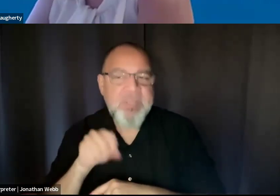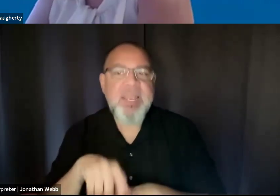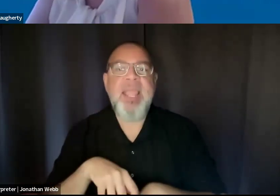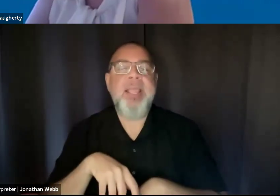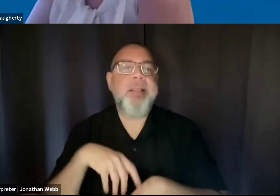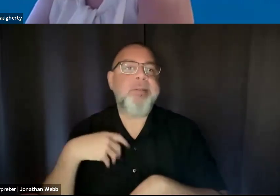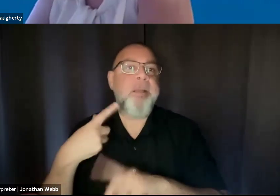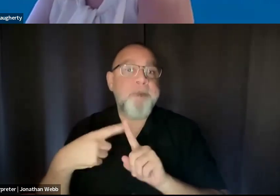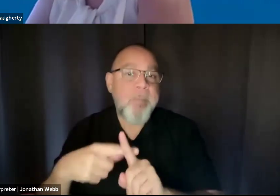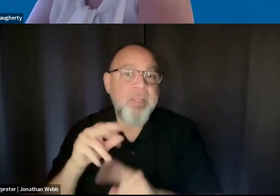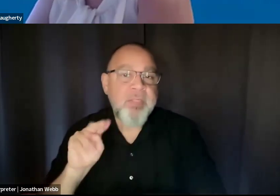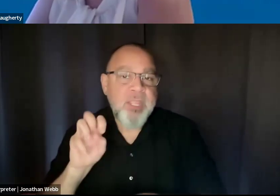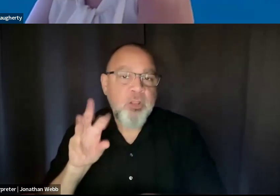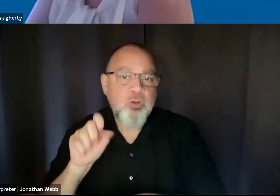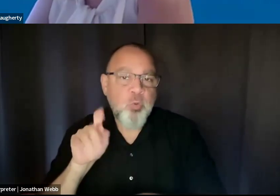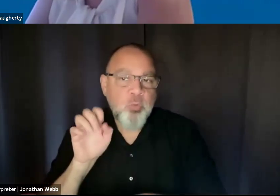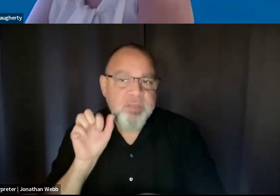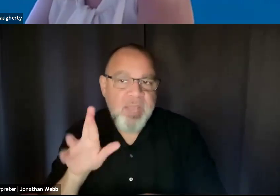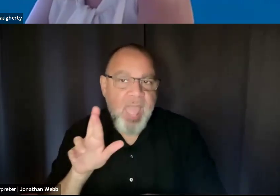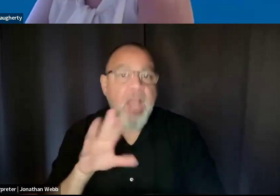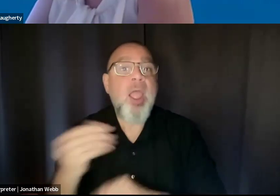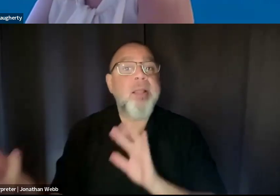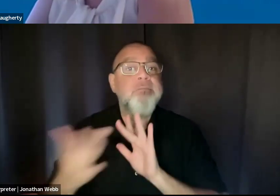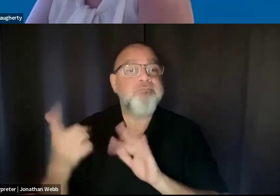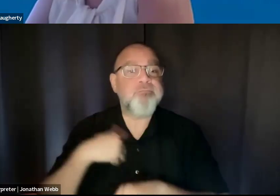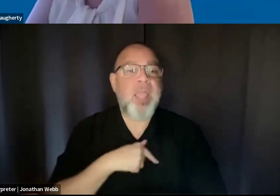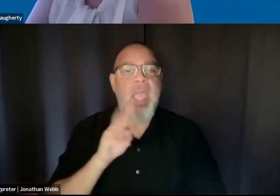newsletter, as well as contact us at